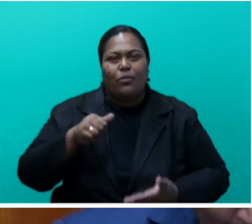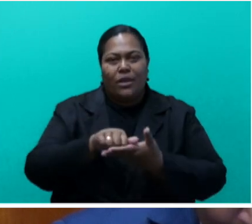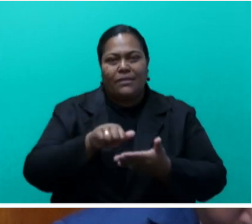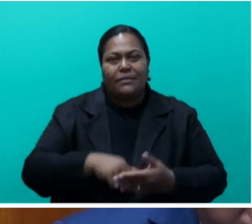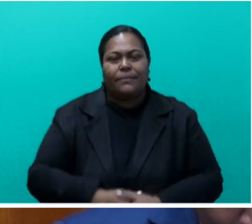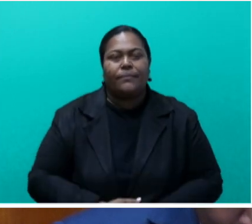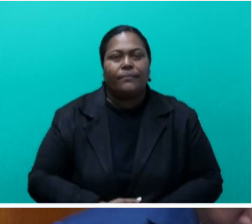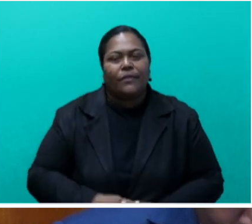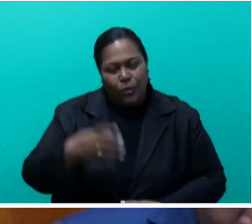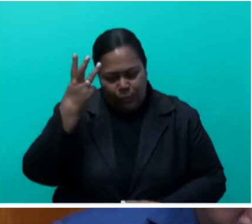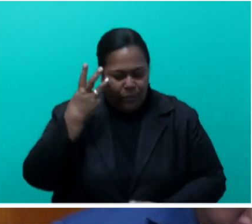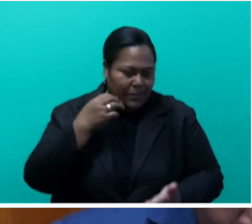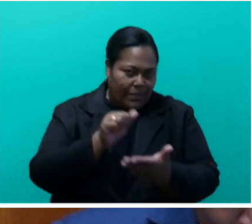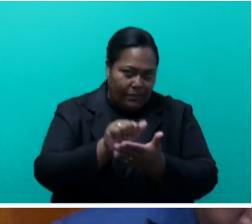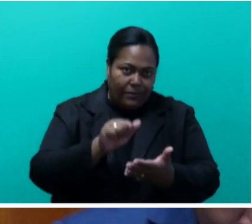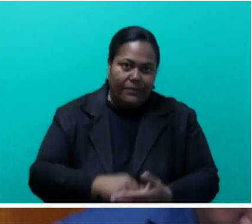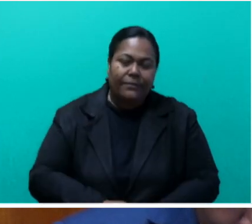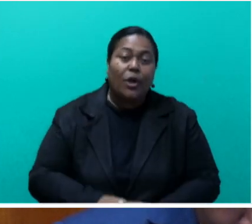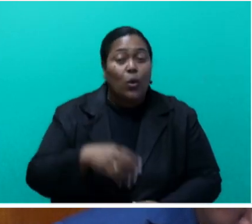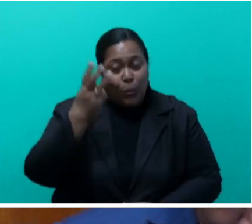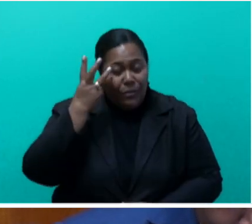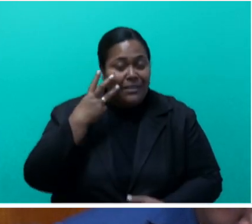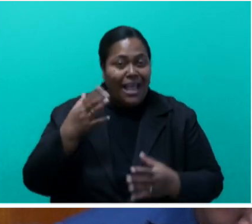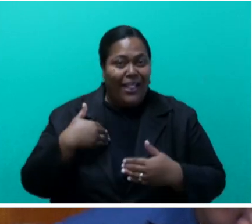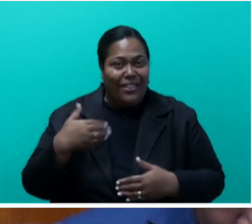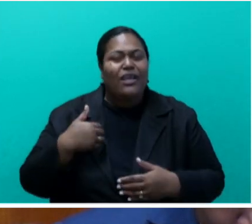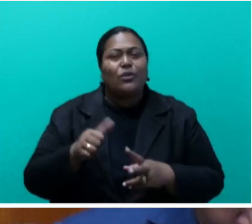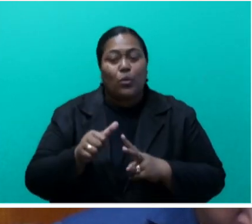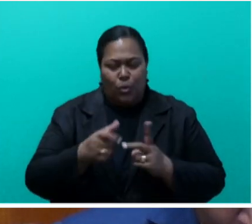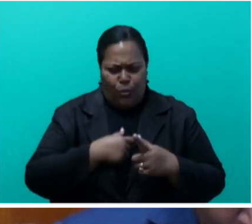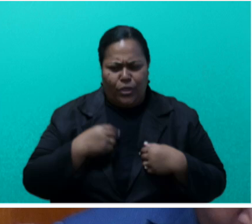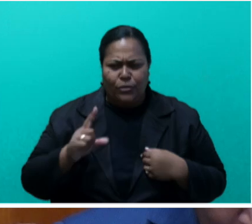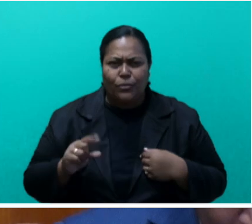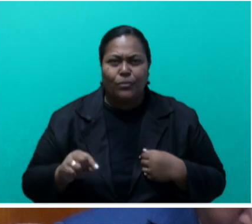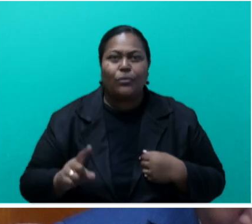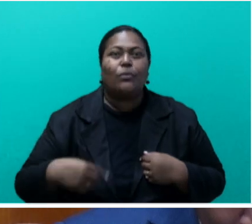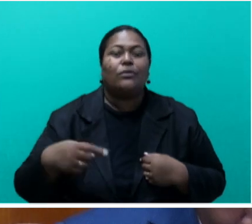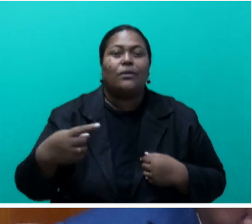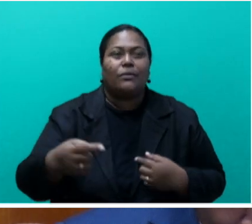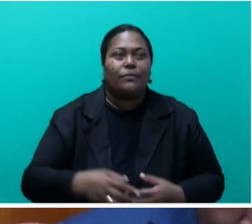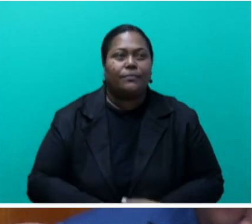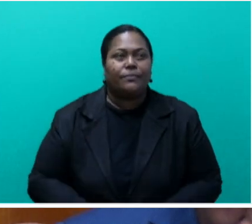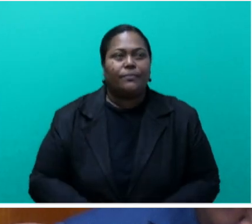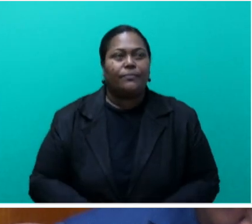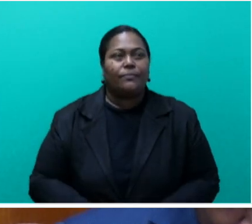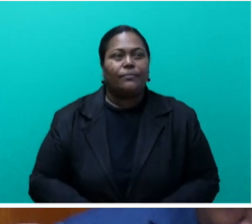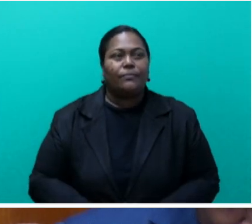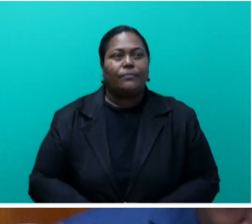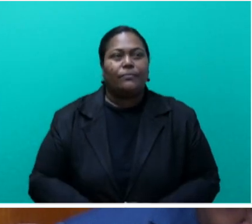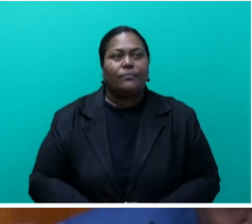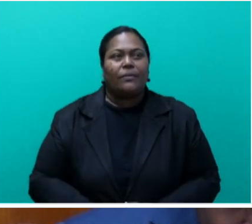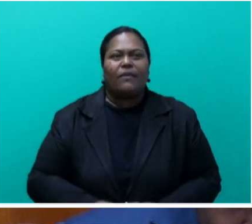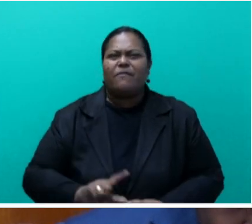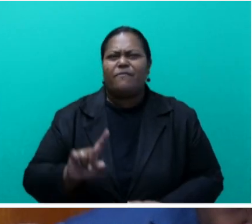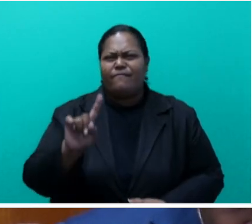and women's health. And we continue to do so, sir, as a flagship initiative and